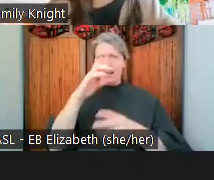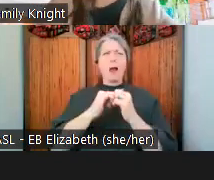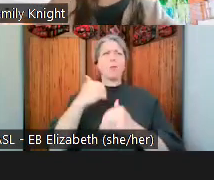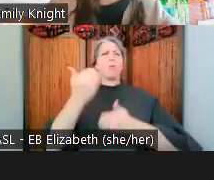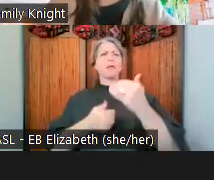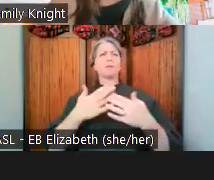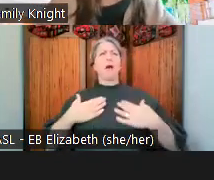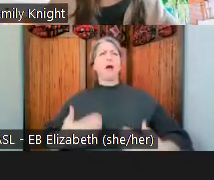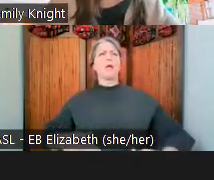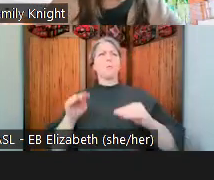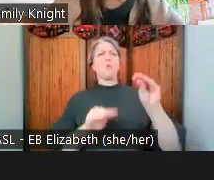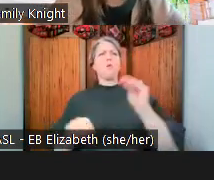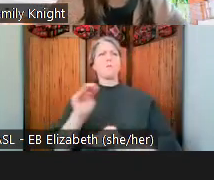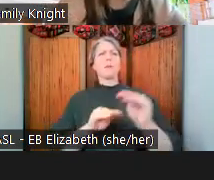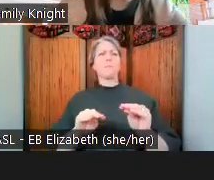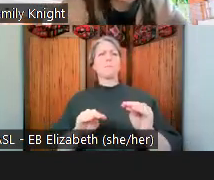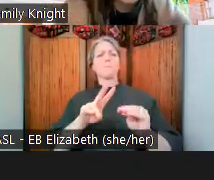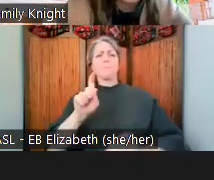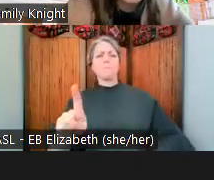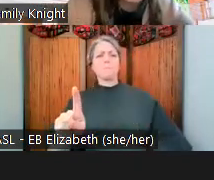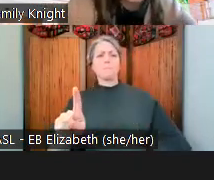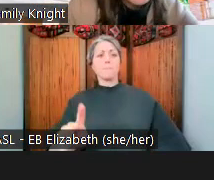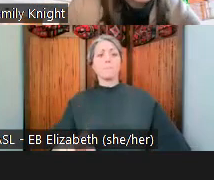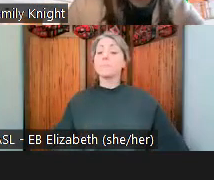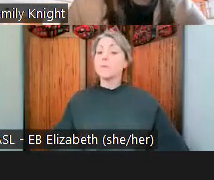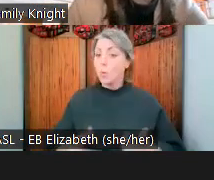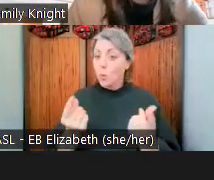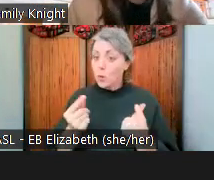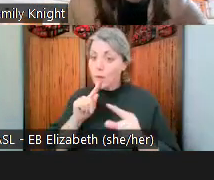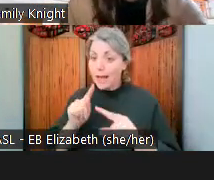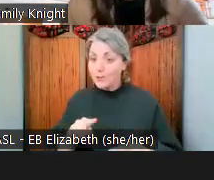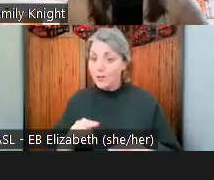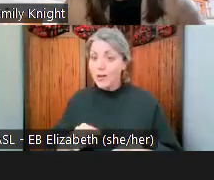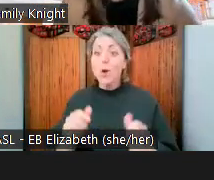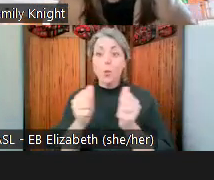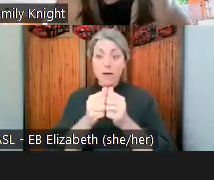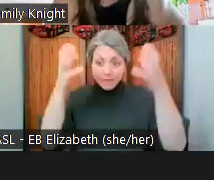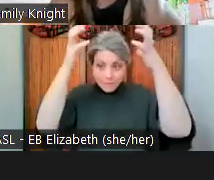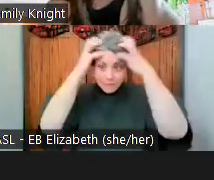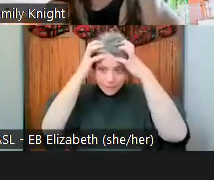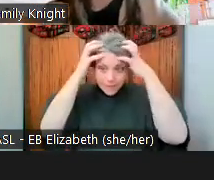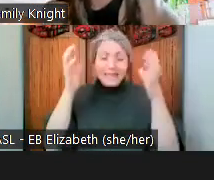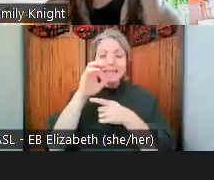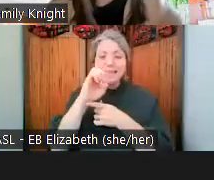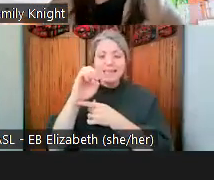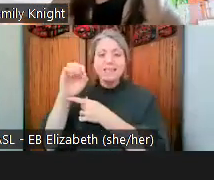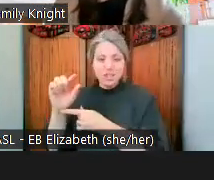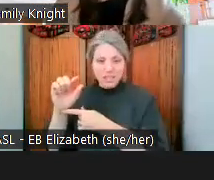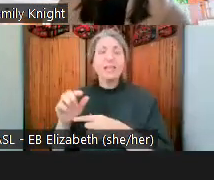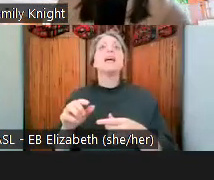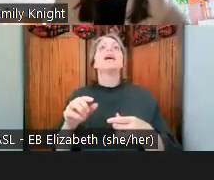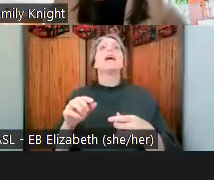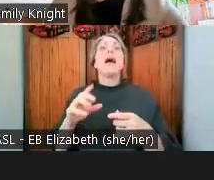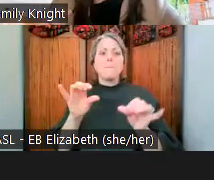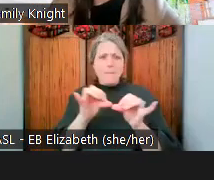And to answer that question, while they were wearing the EEG cap and we were measuring the brain activity, we showed the children in